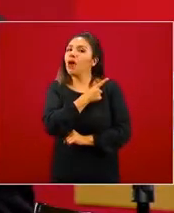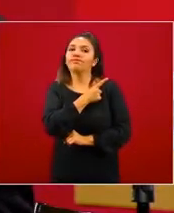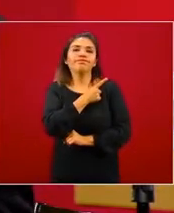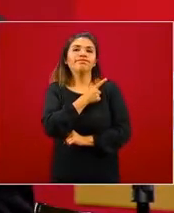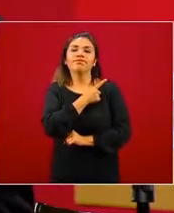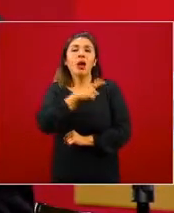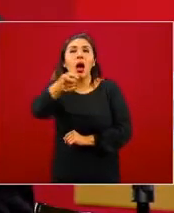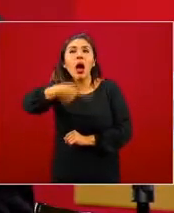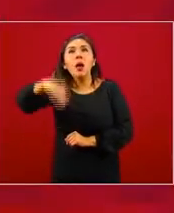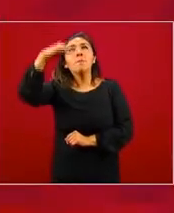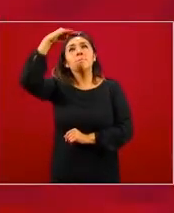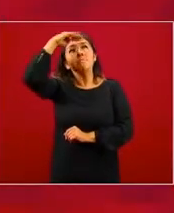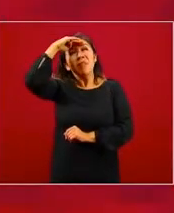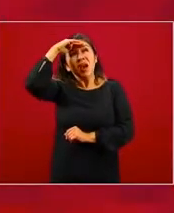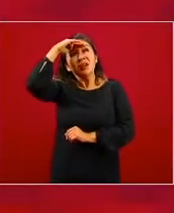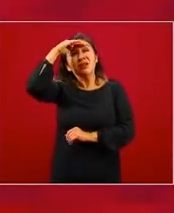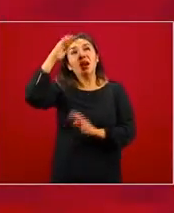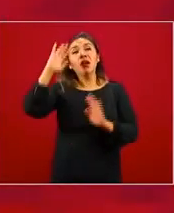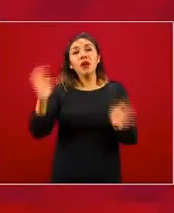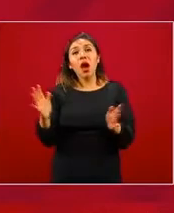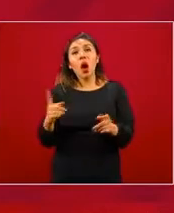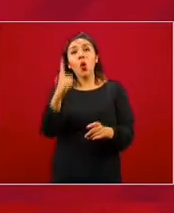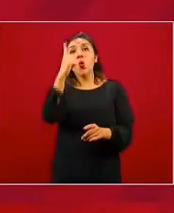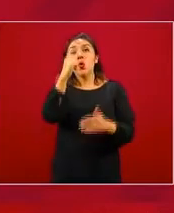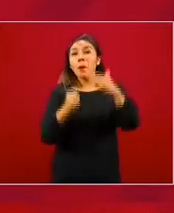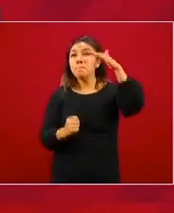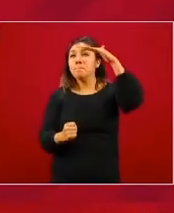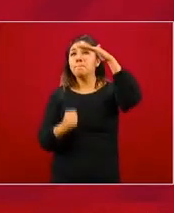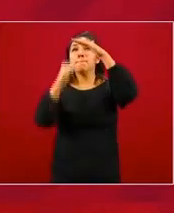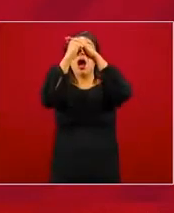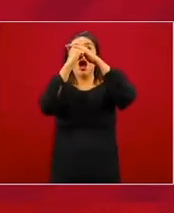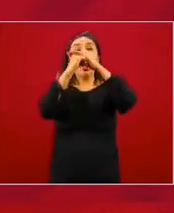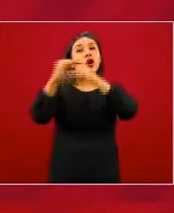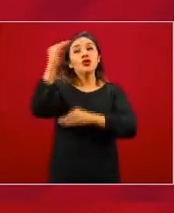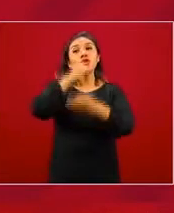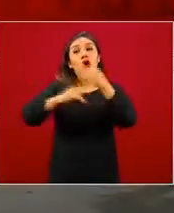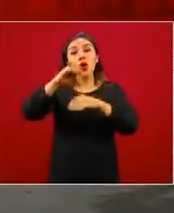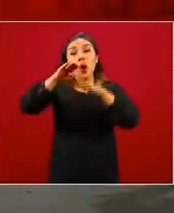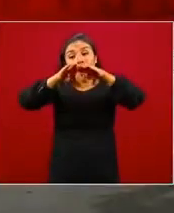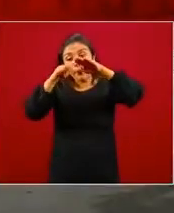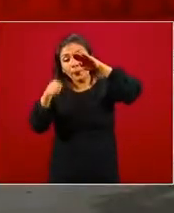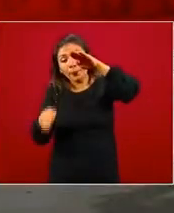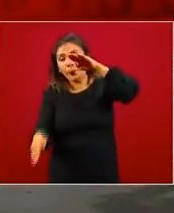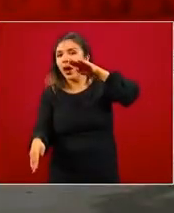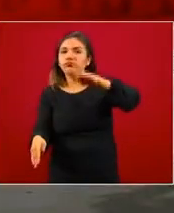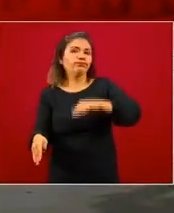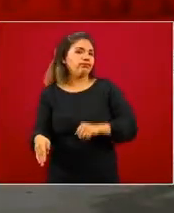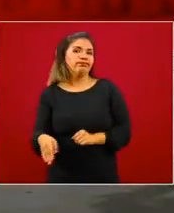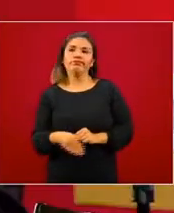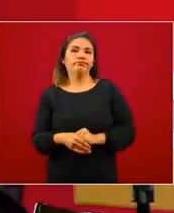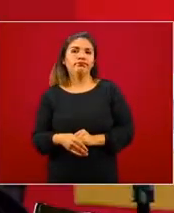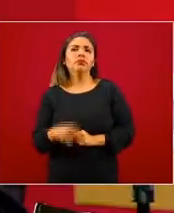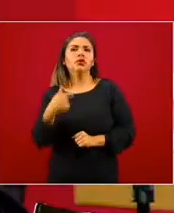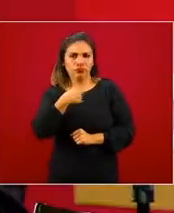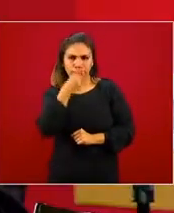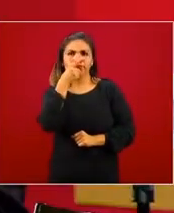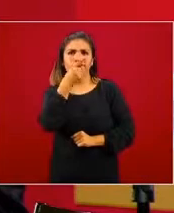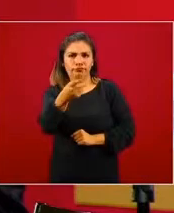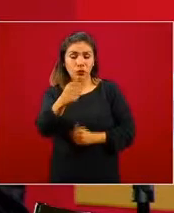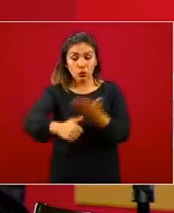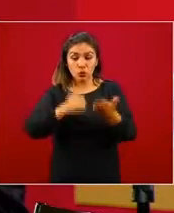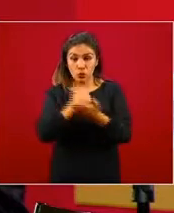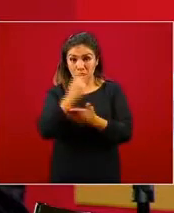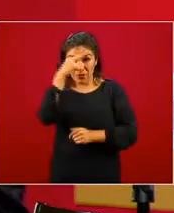single epidemic. Don't expect that there's going to be one moment where the whole epidemic starts to go down.